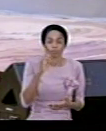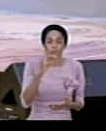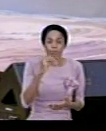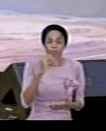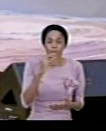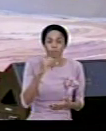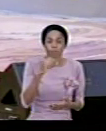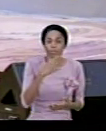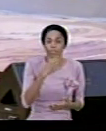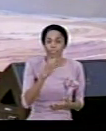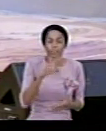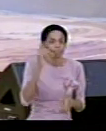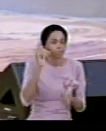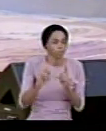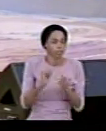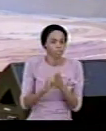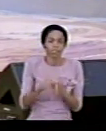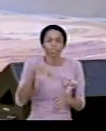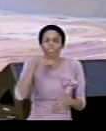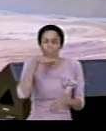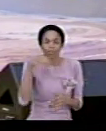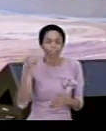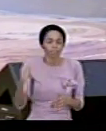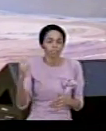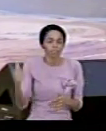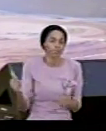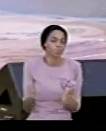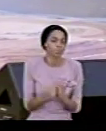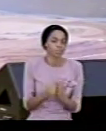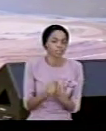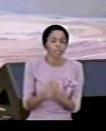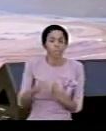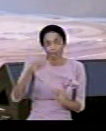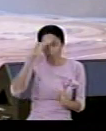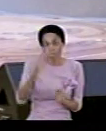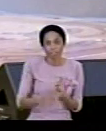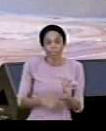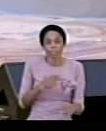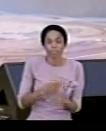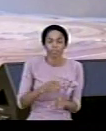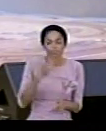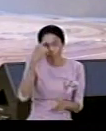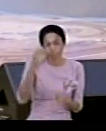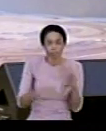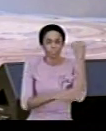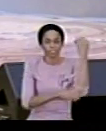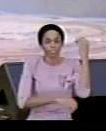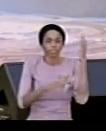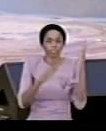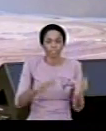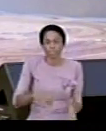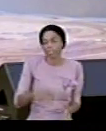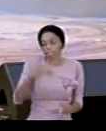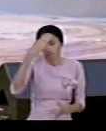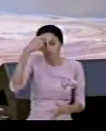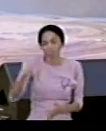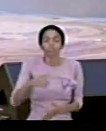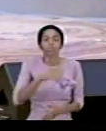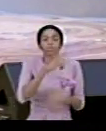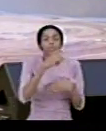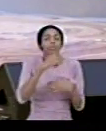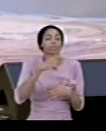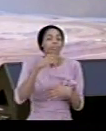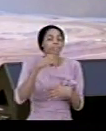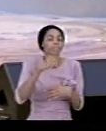themselves with mankind, for men stealers, for liars, for perjured